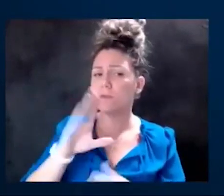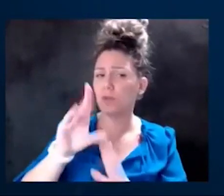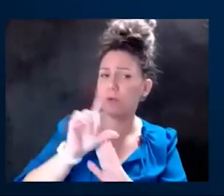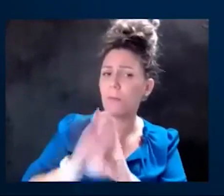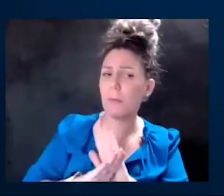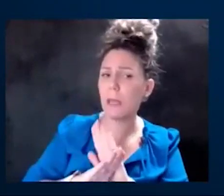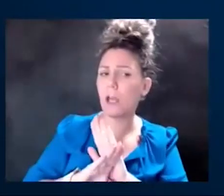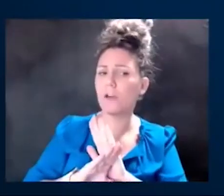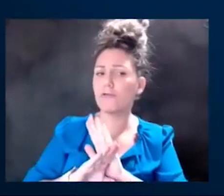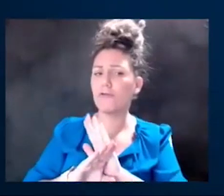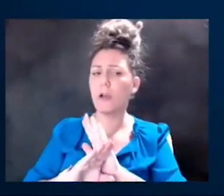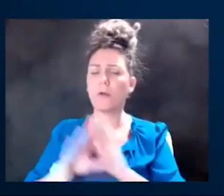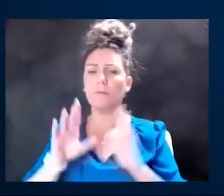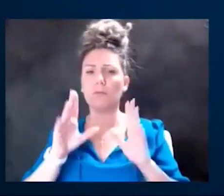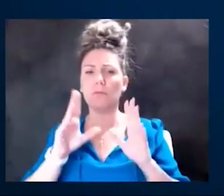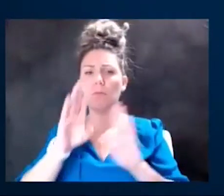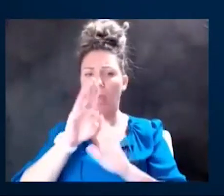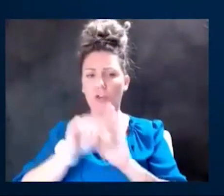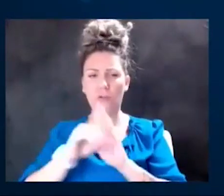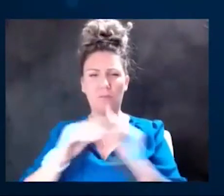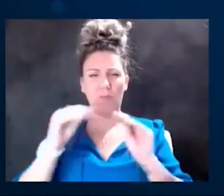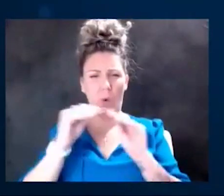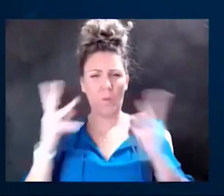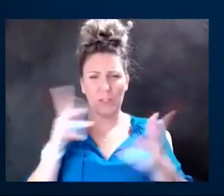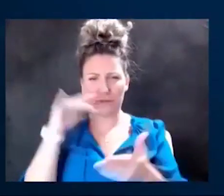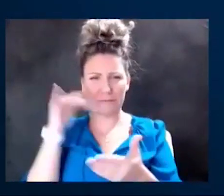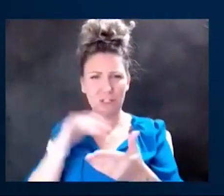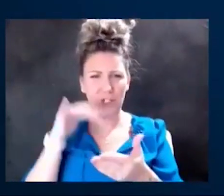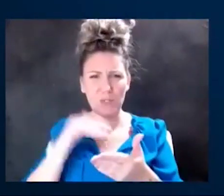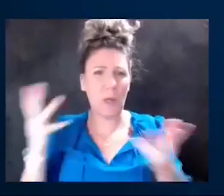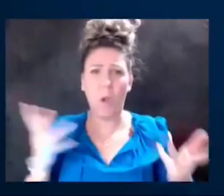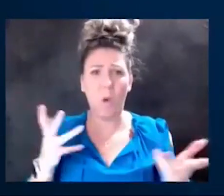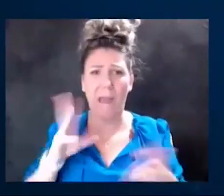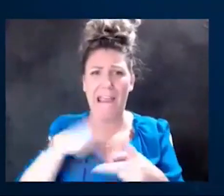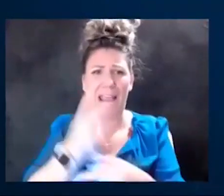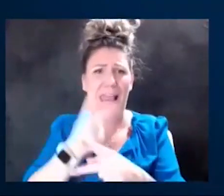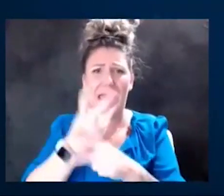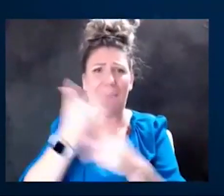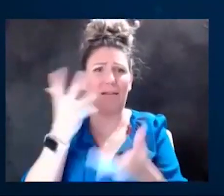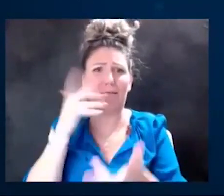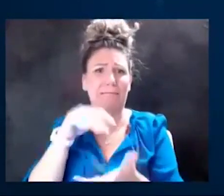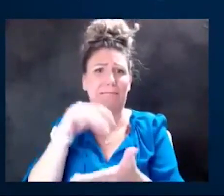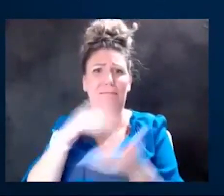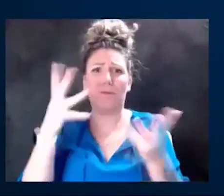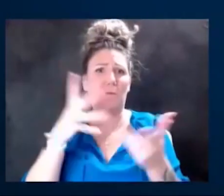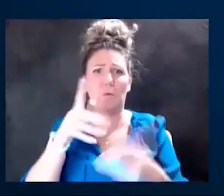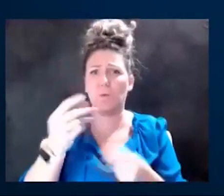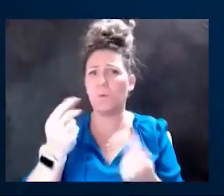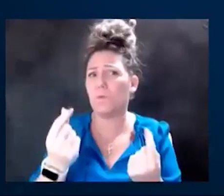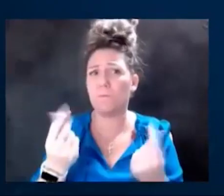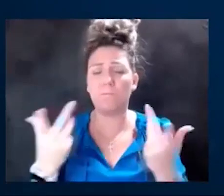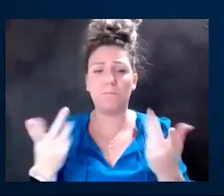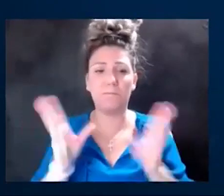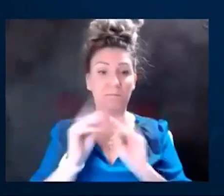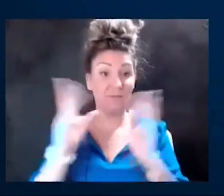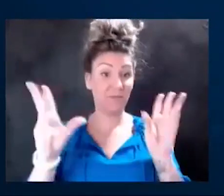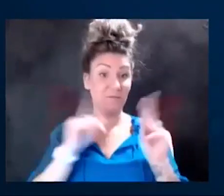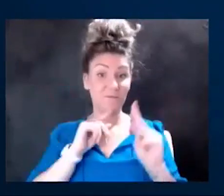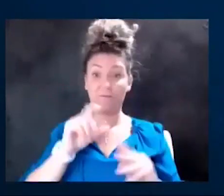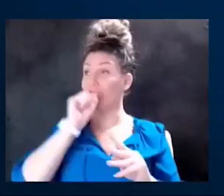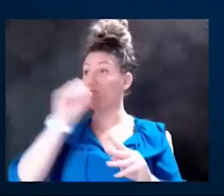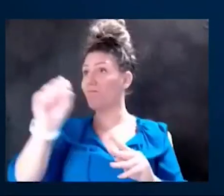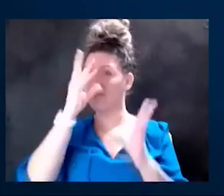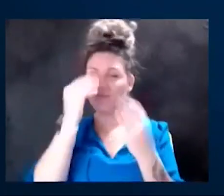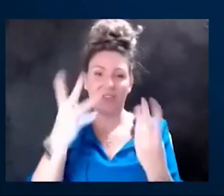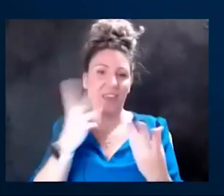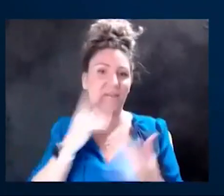did you study? Because I think people are probably, this Dr. Evergreen, what is your doctorate of? What does she do? Because you clearly love data. You clearly are brilliant. So talk